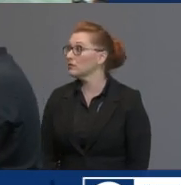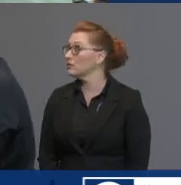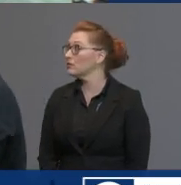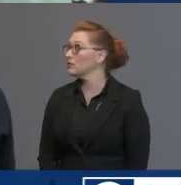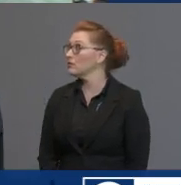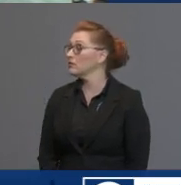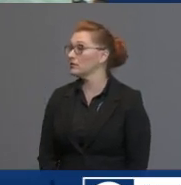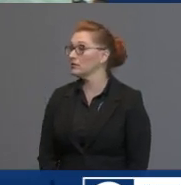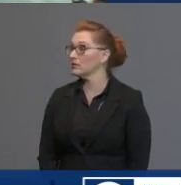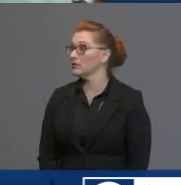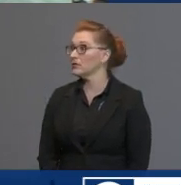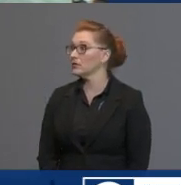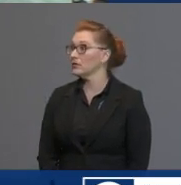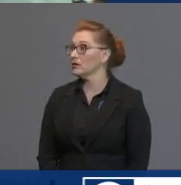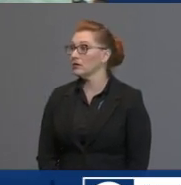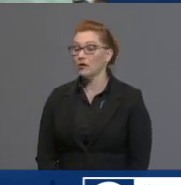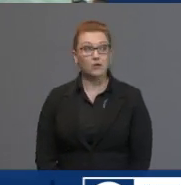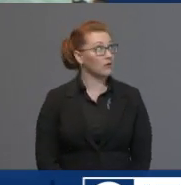Yeah, we can.